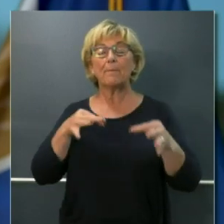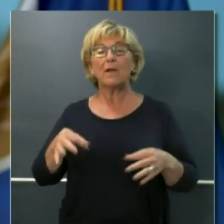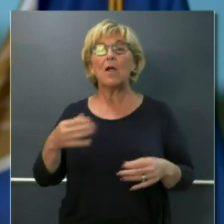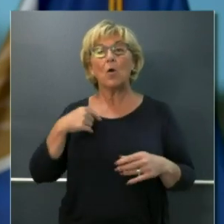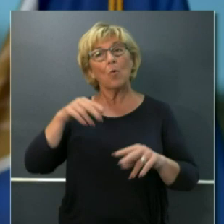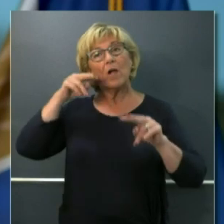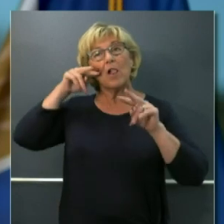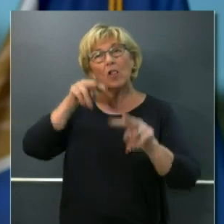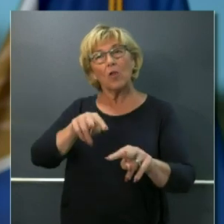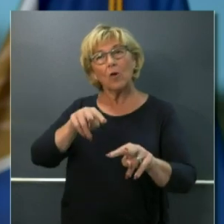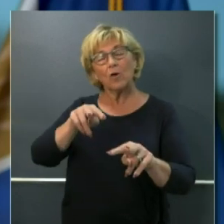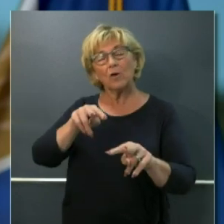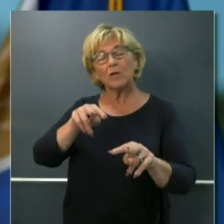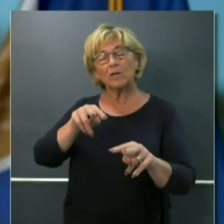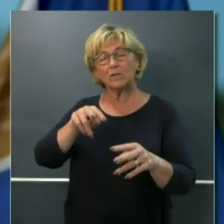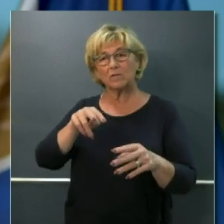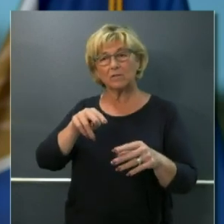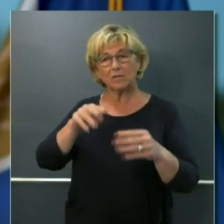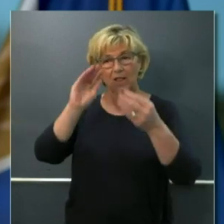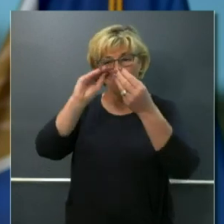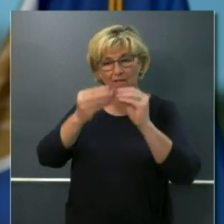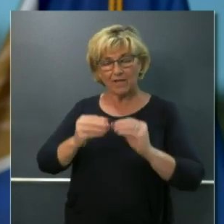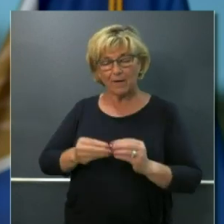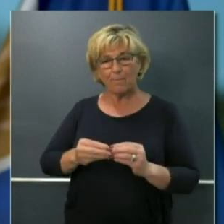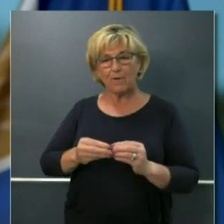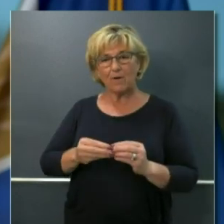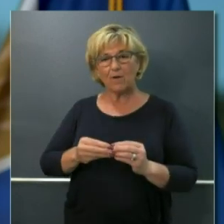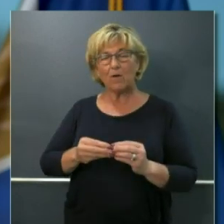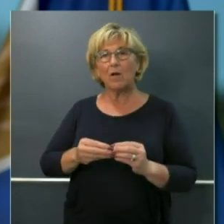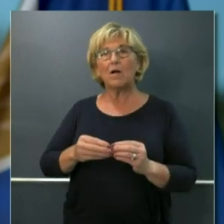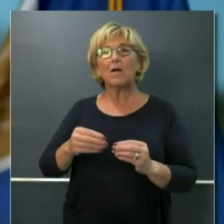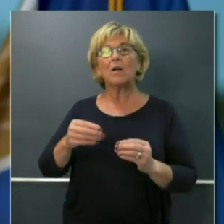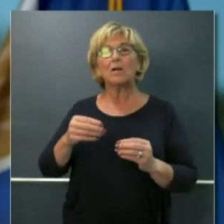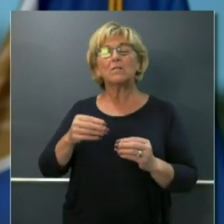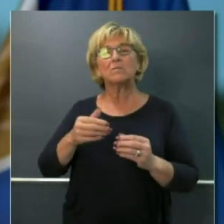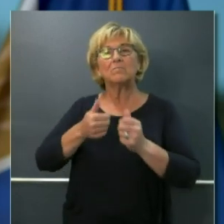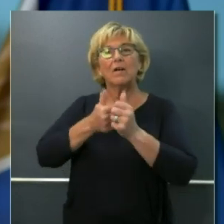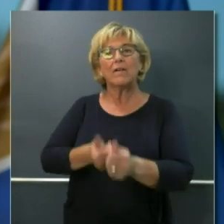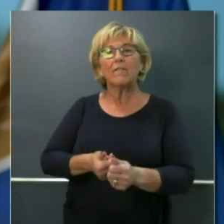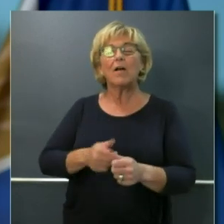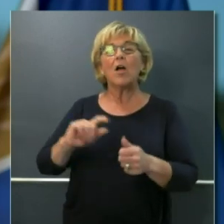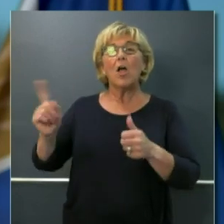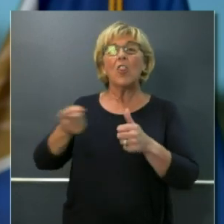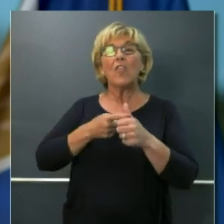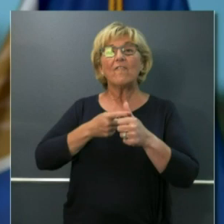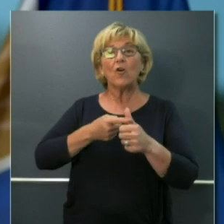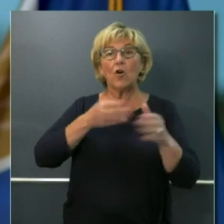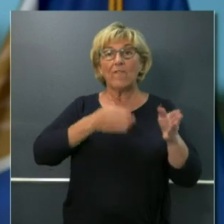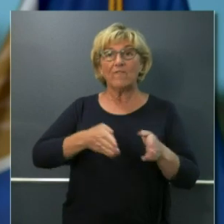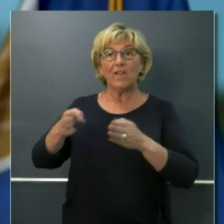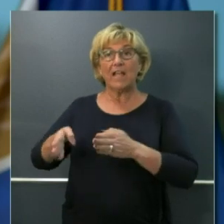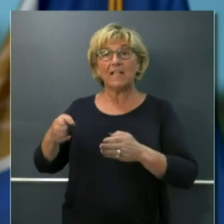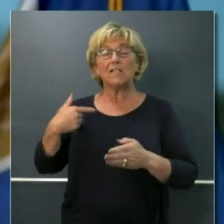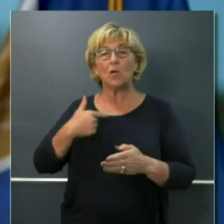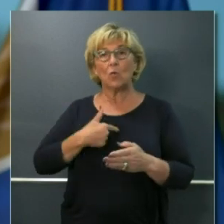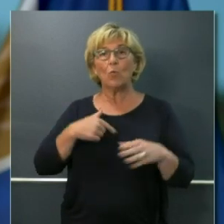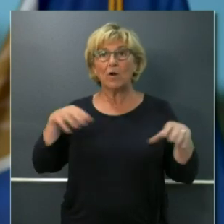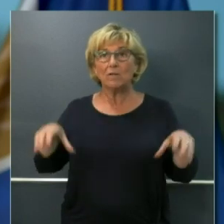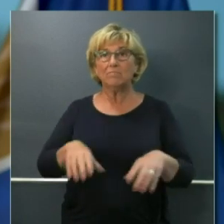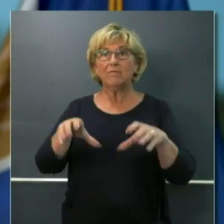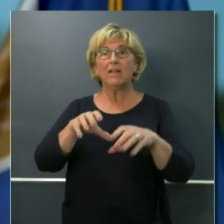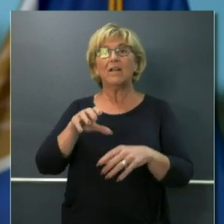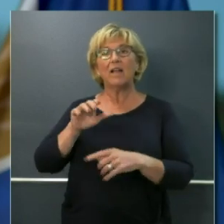at this indicator, and we looked at it through the prism of 4 phases. Phase 1 we're currently in, which is